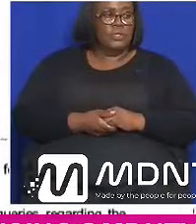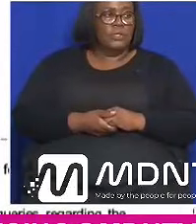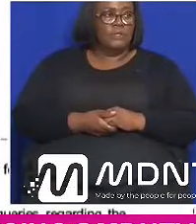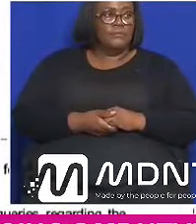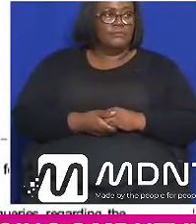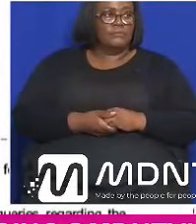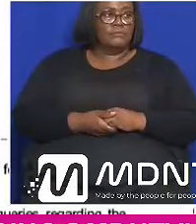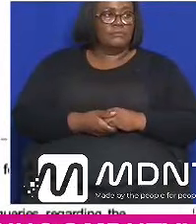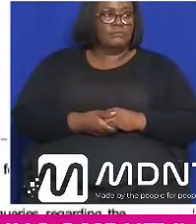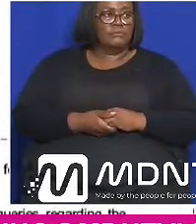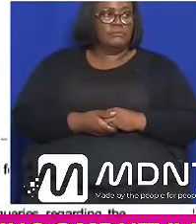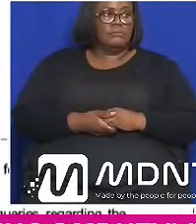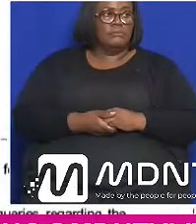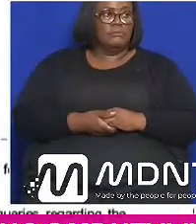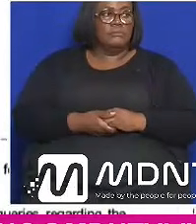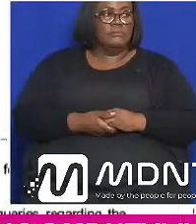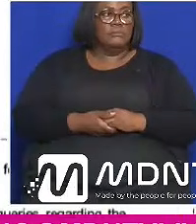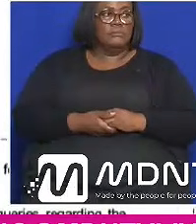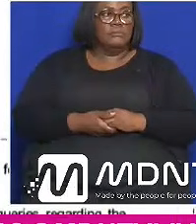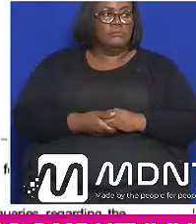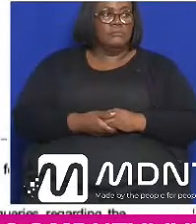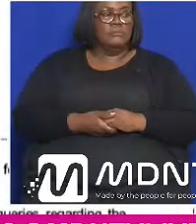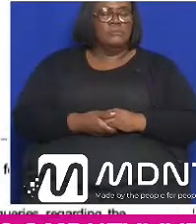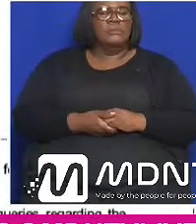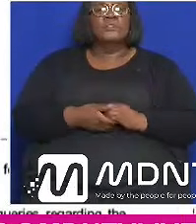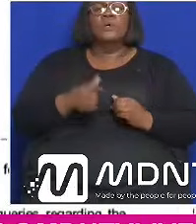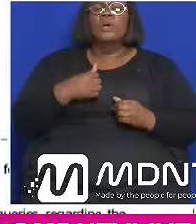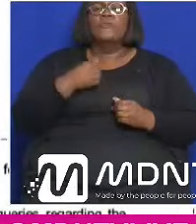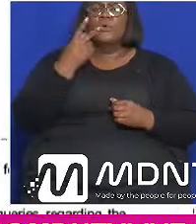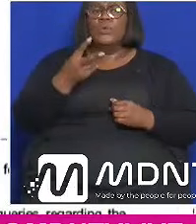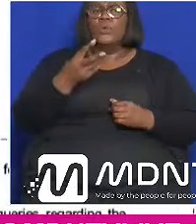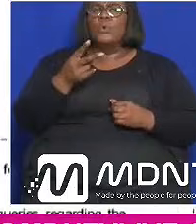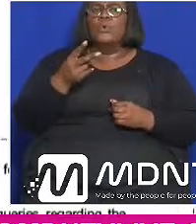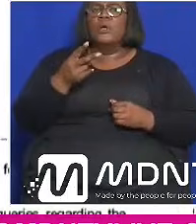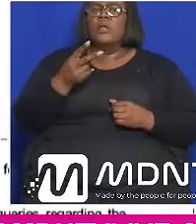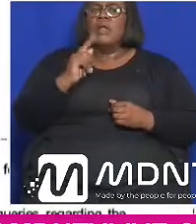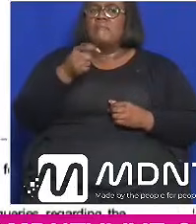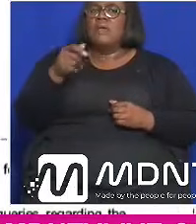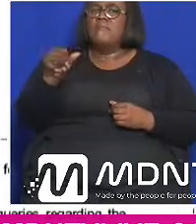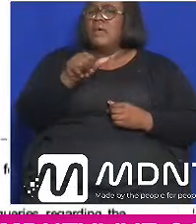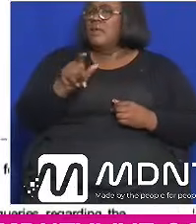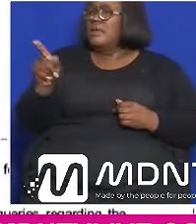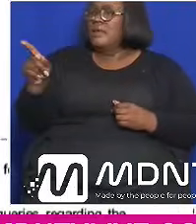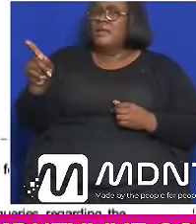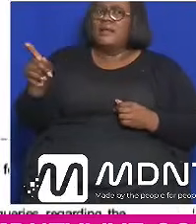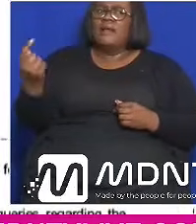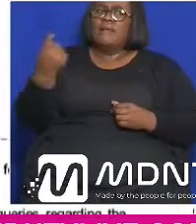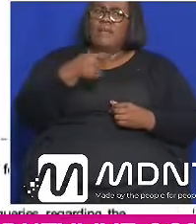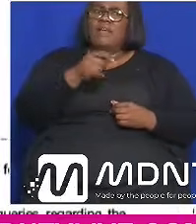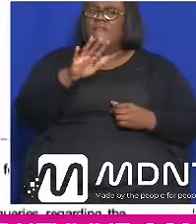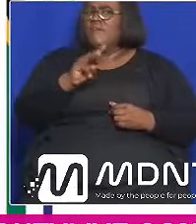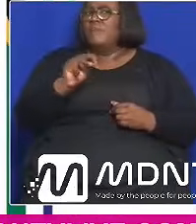As a matter of interest, before we look at the repayments, how did Mr. Mutsumi make the payment of 5 million to you? Was it in